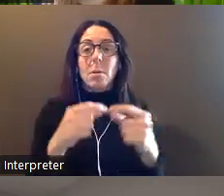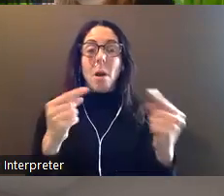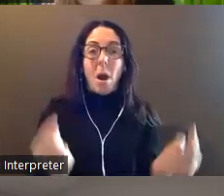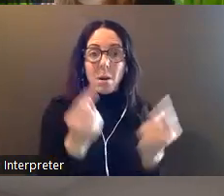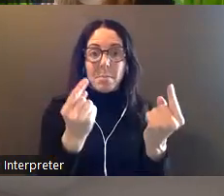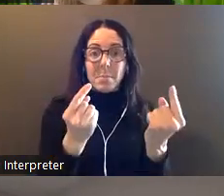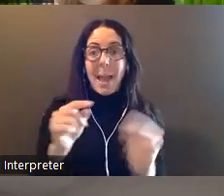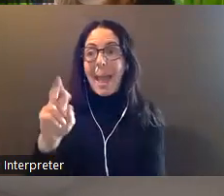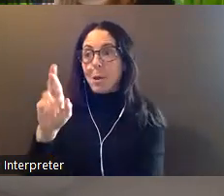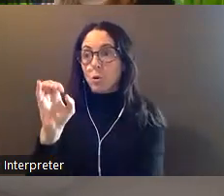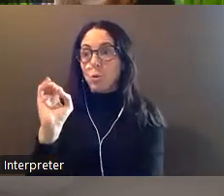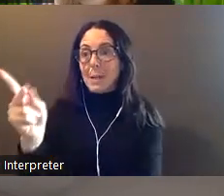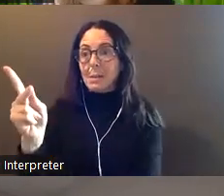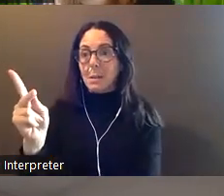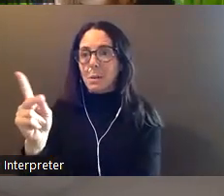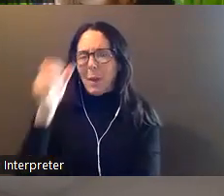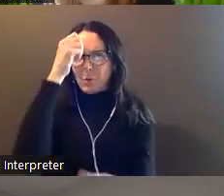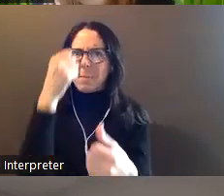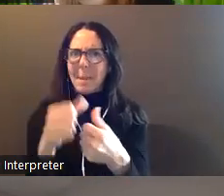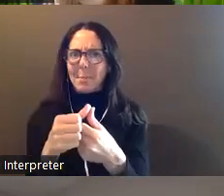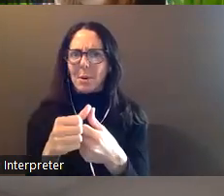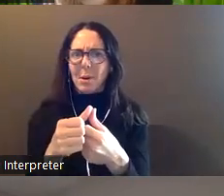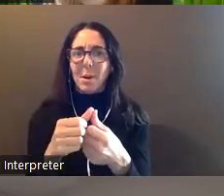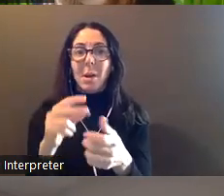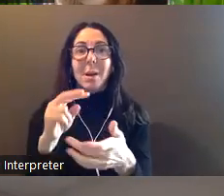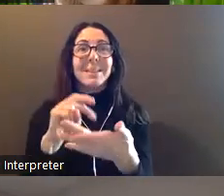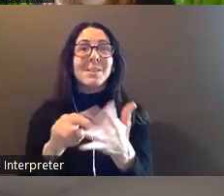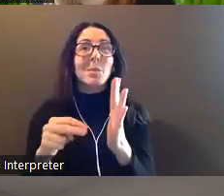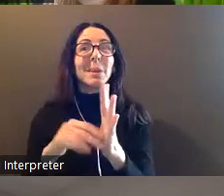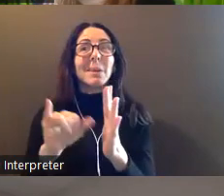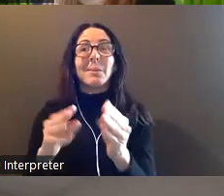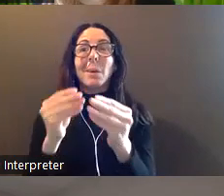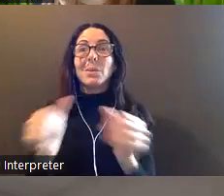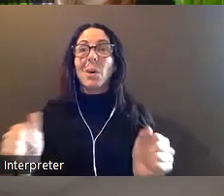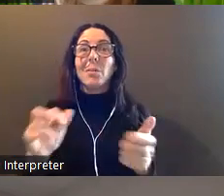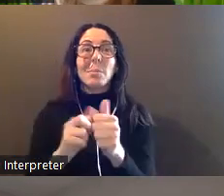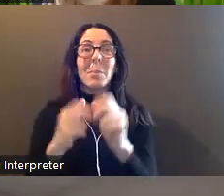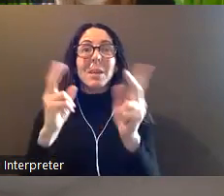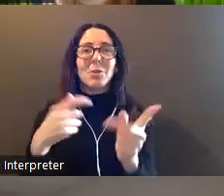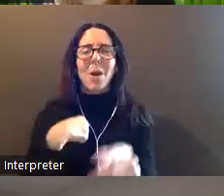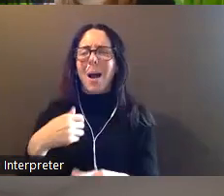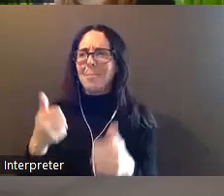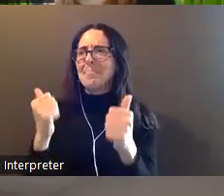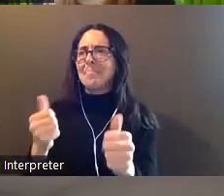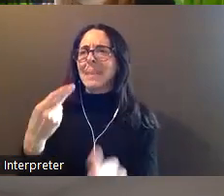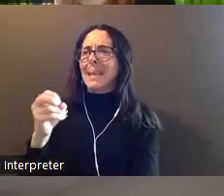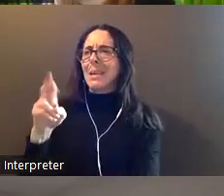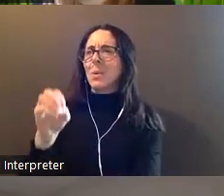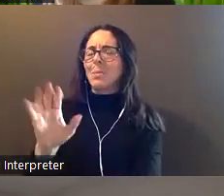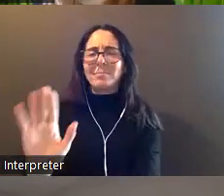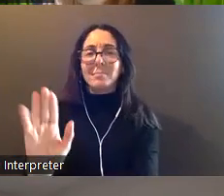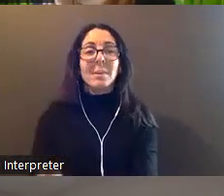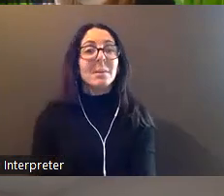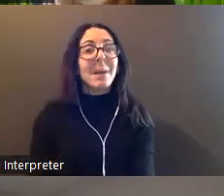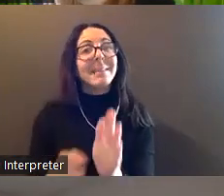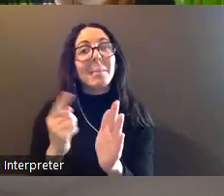considered. No one is a hero when it comes to resolving these issues, and a simple request for a cognitive assessment